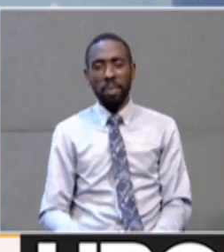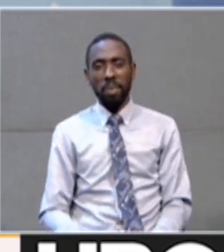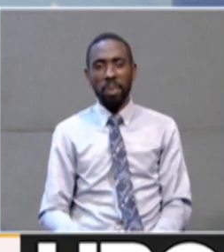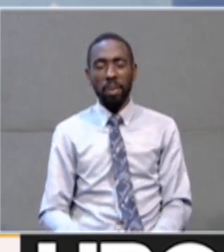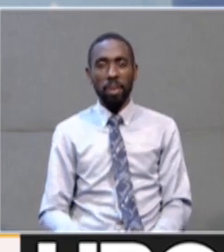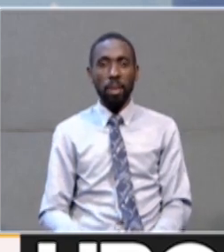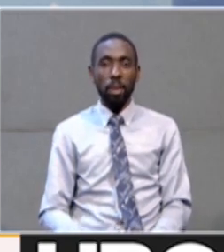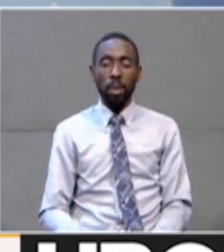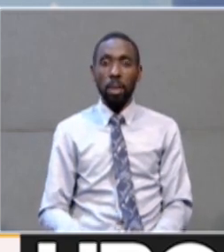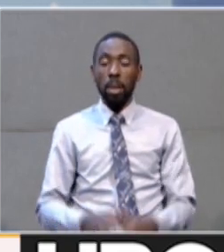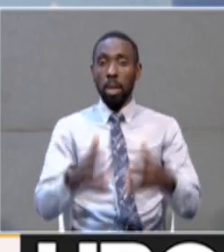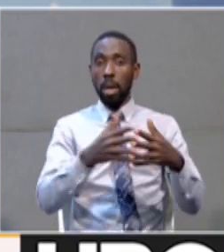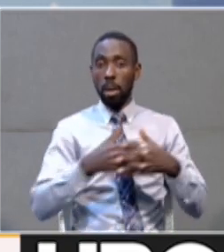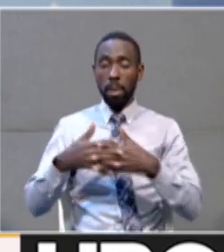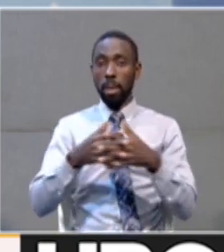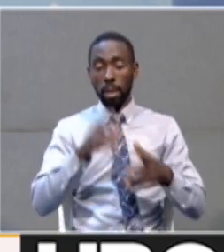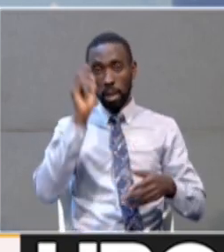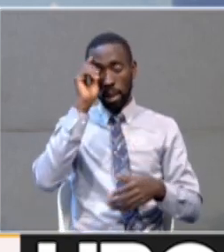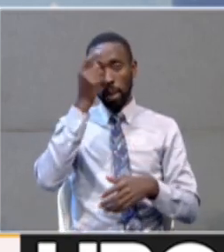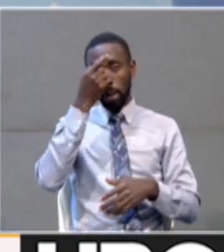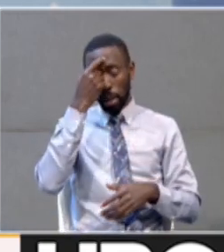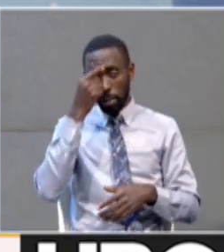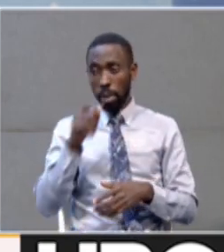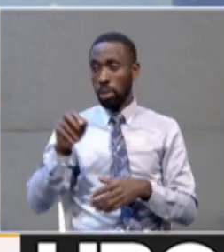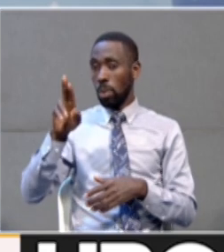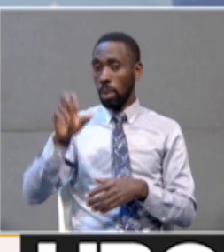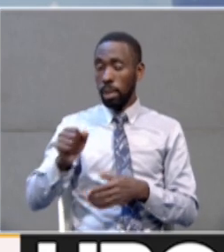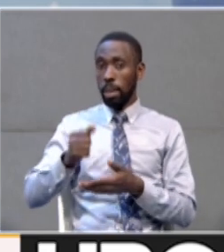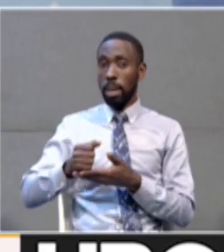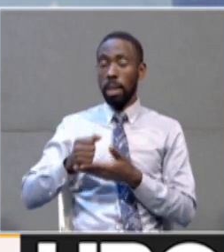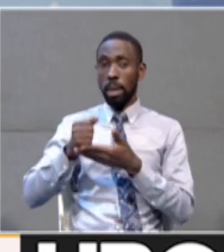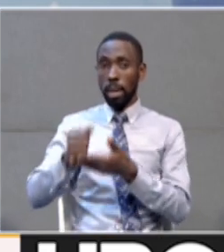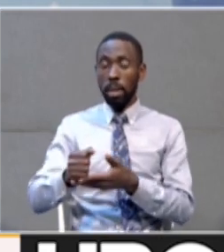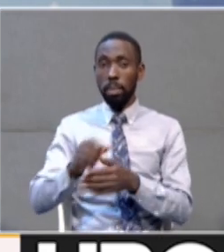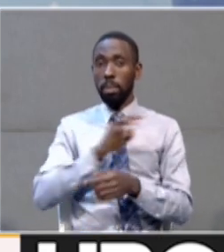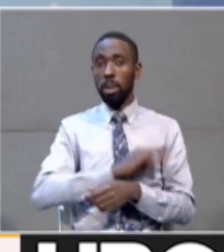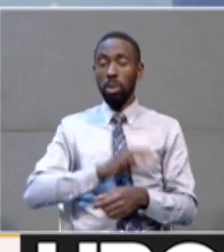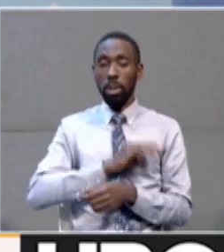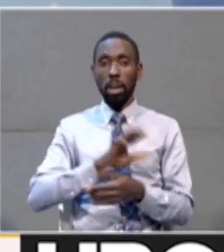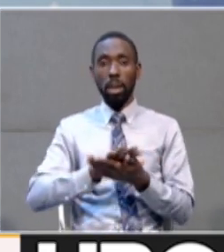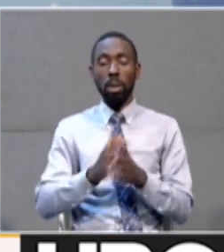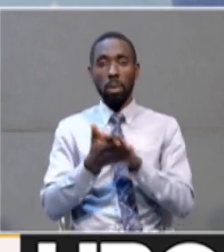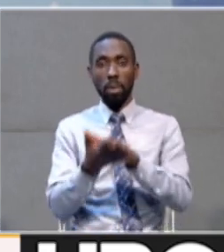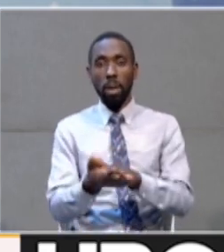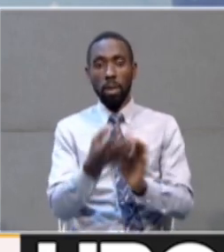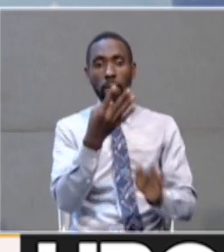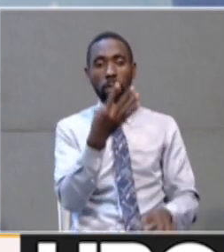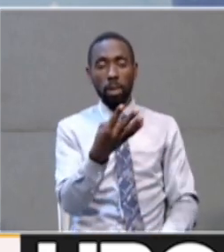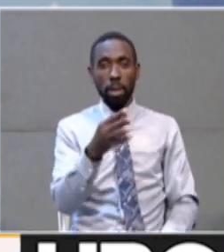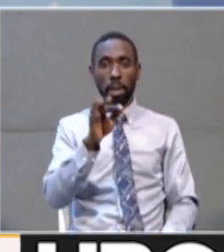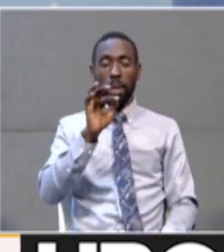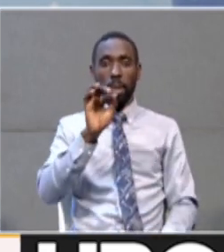The U.S. government, through Usaid mission in Uganda, have handed over a total of 48 digital